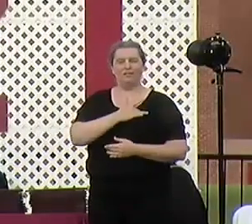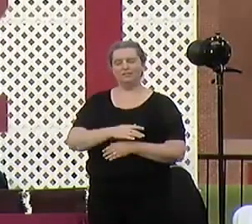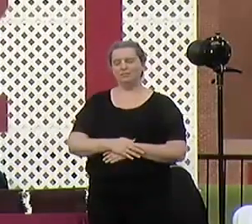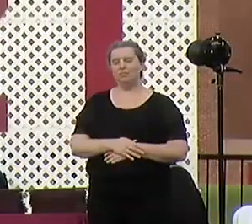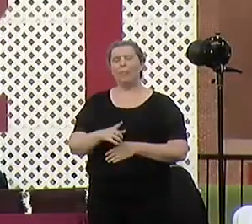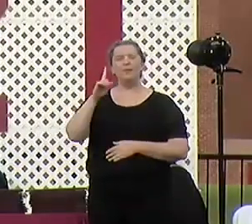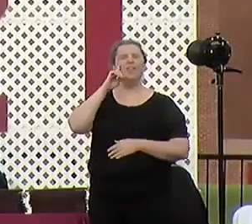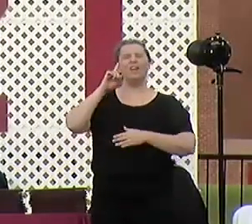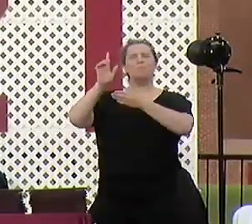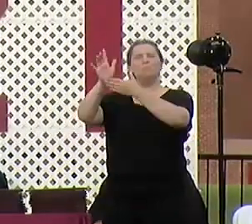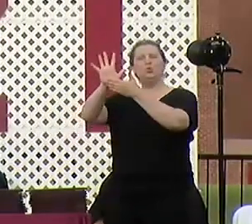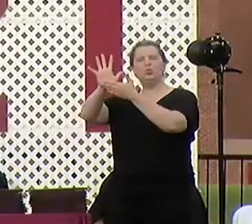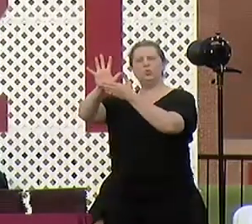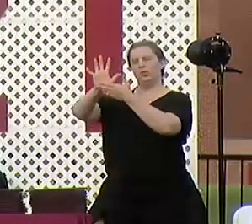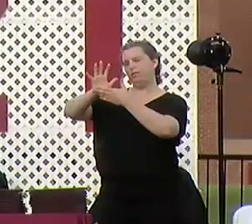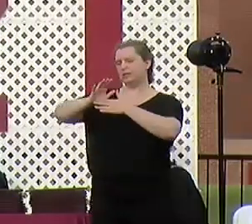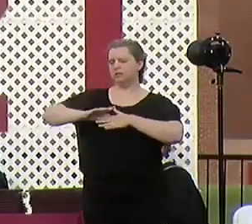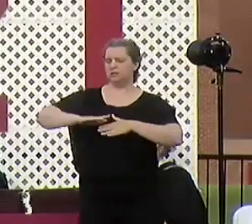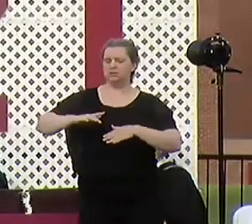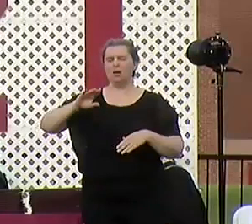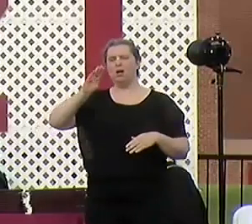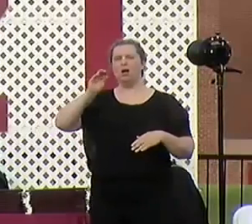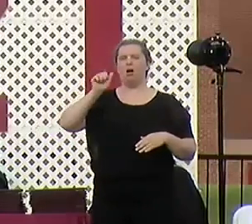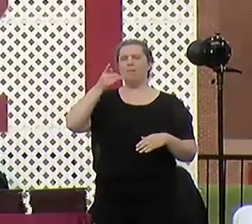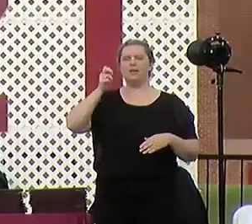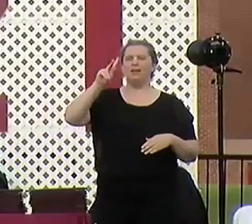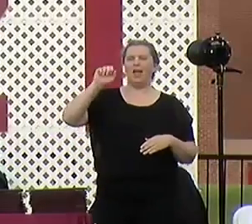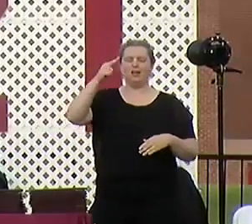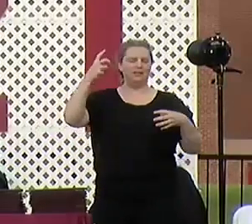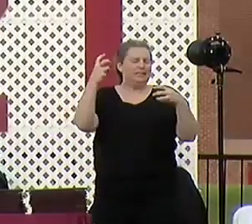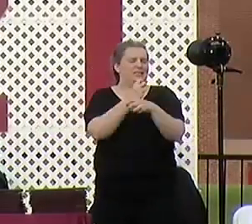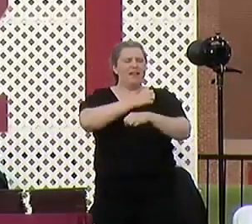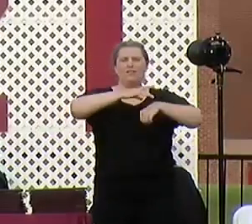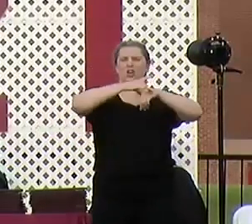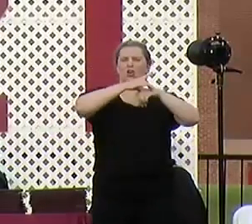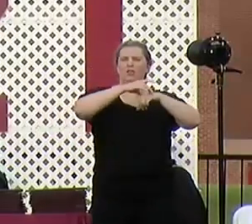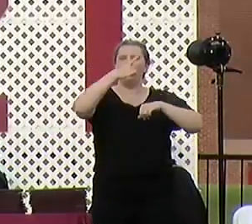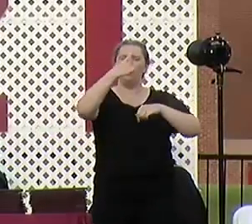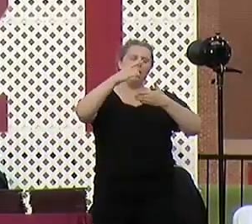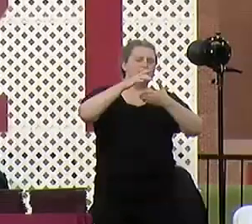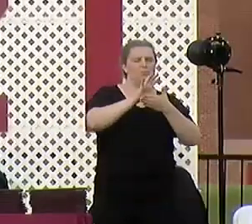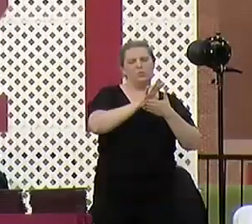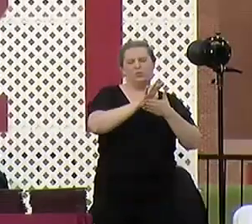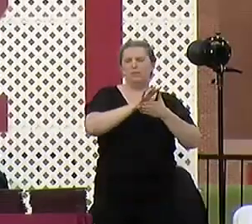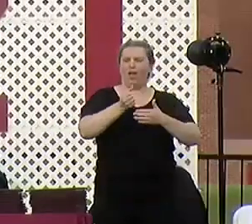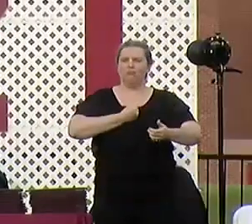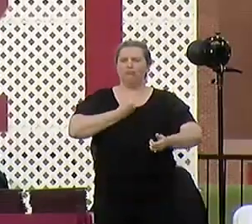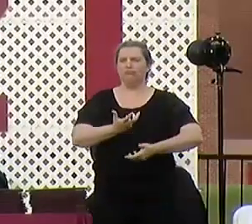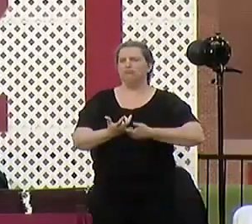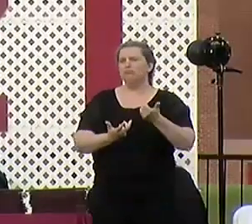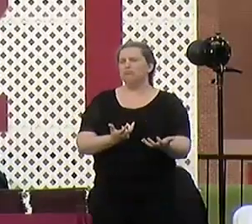in the movie version, Bruce Willis in Armageddon, saving Earth and humanity in one grand self-sacrificing